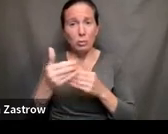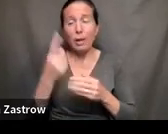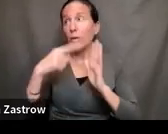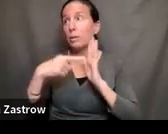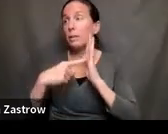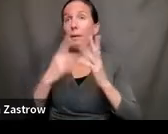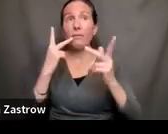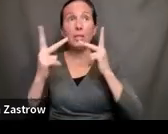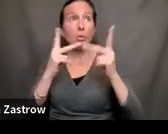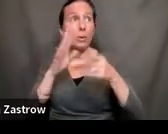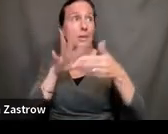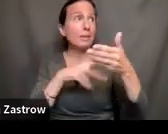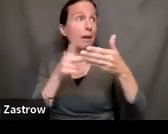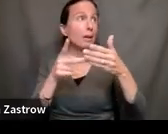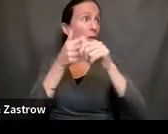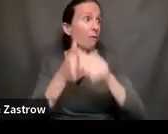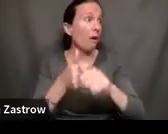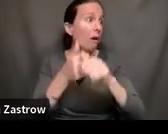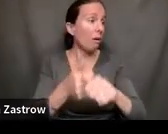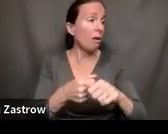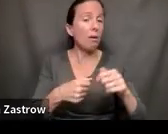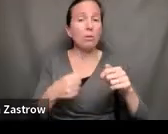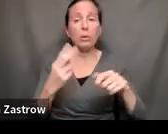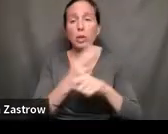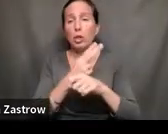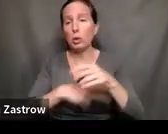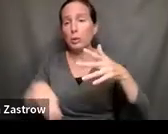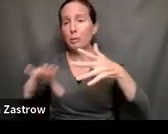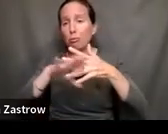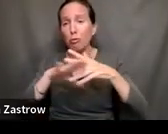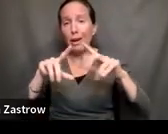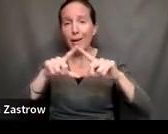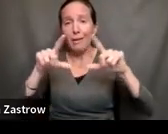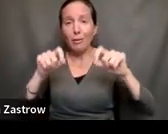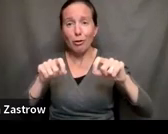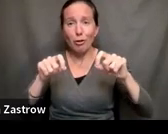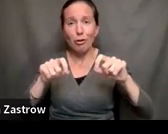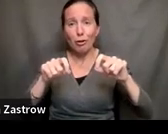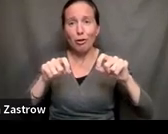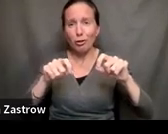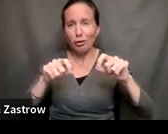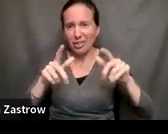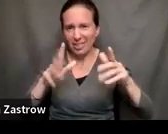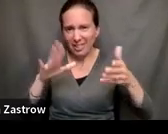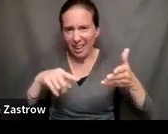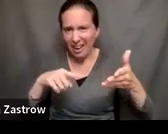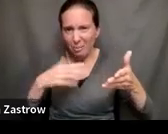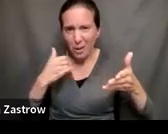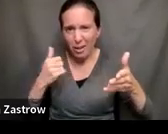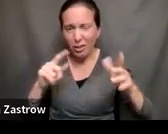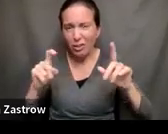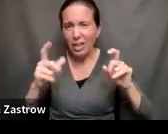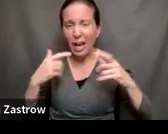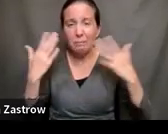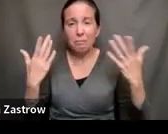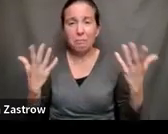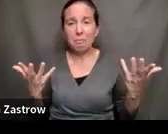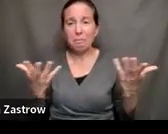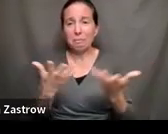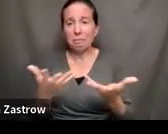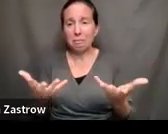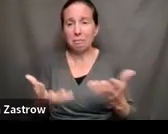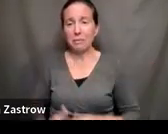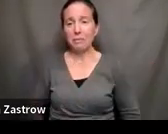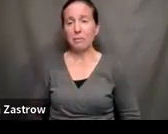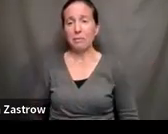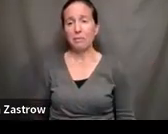type, you know, use a break card type kind of examples? So